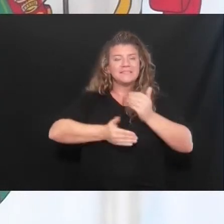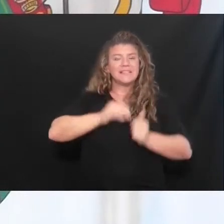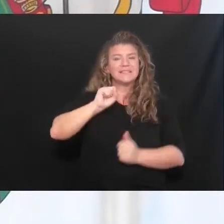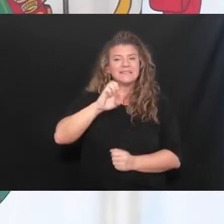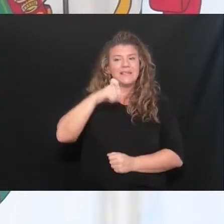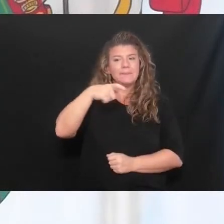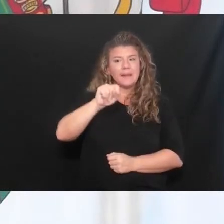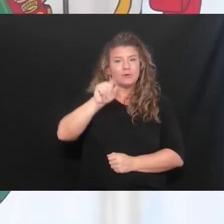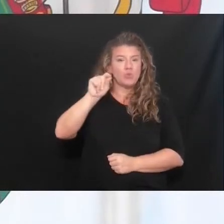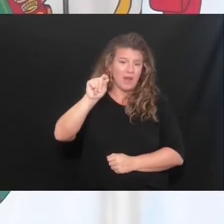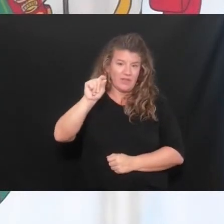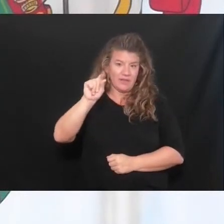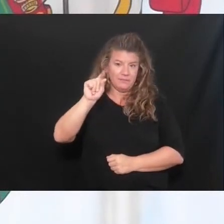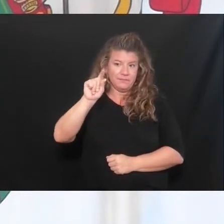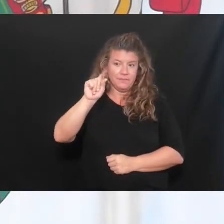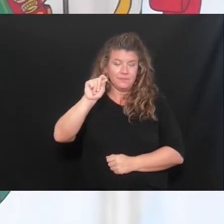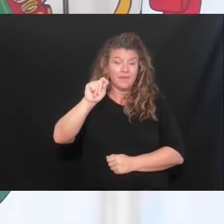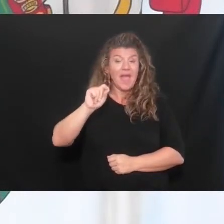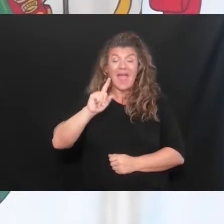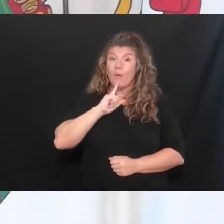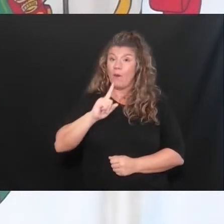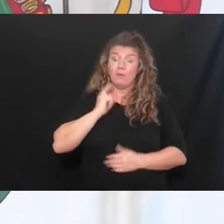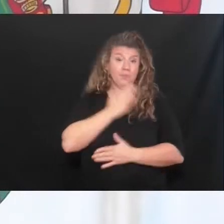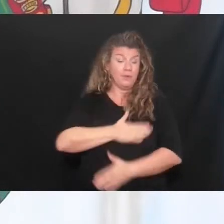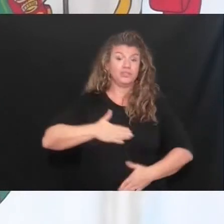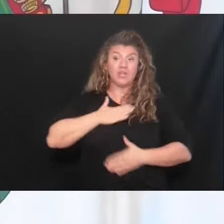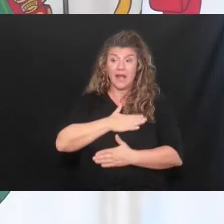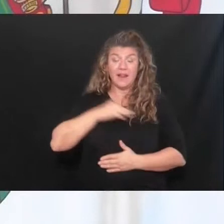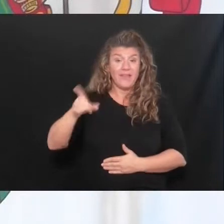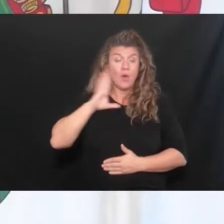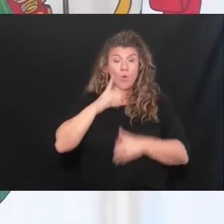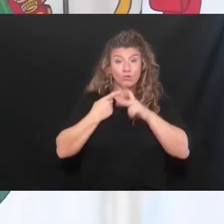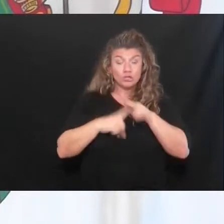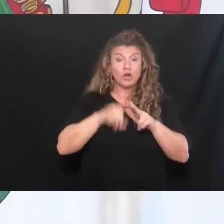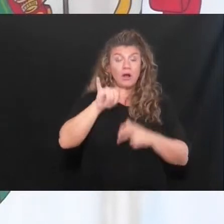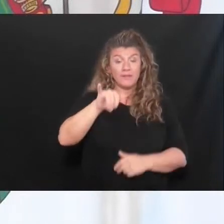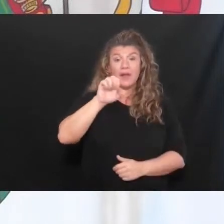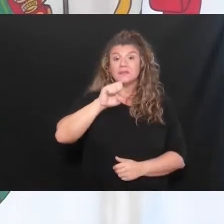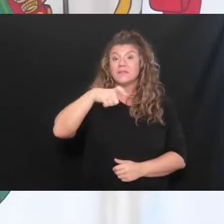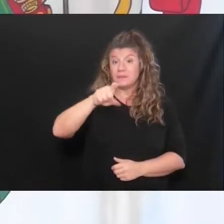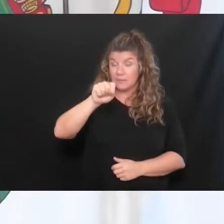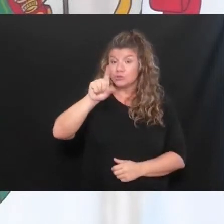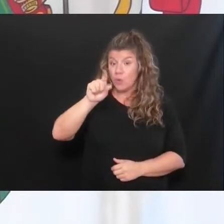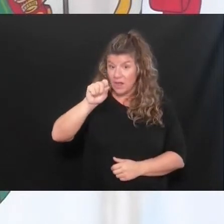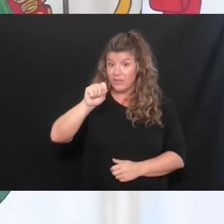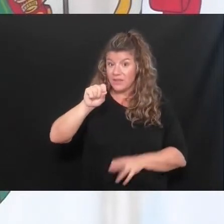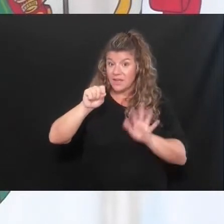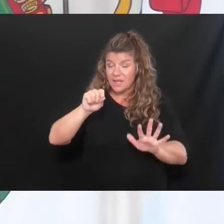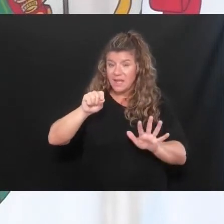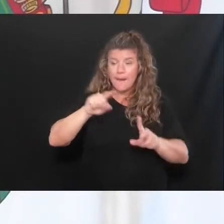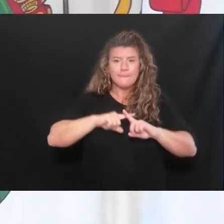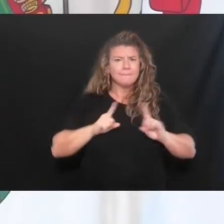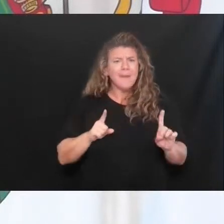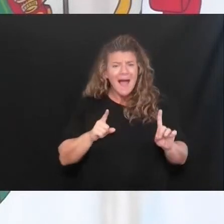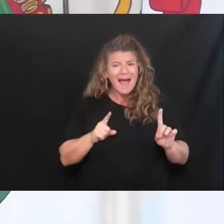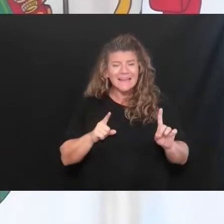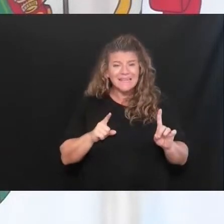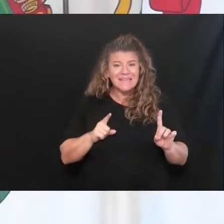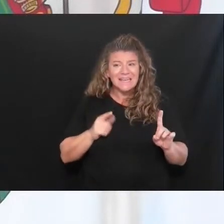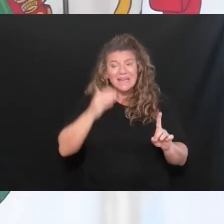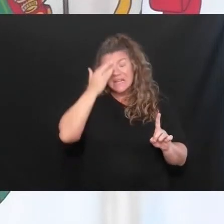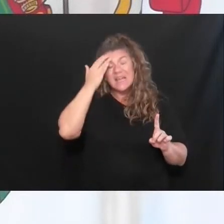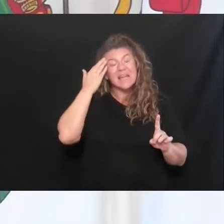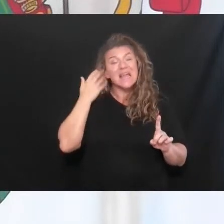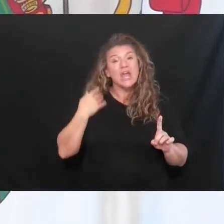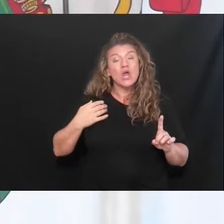the 20th. And we appreciate that they're going to get started on September the 20th. But for God's sakes of living,